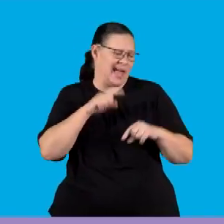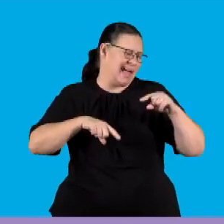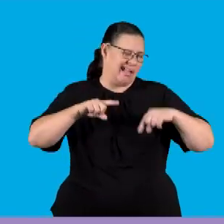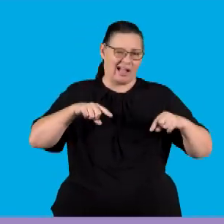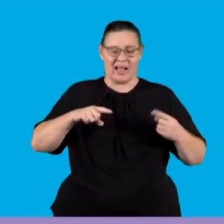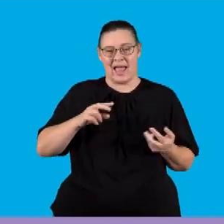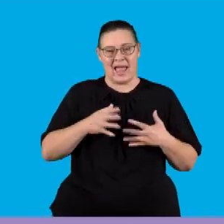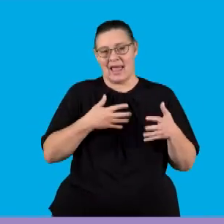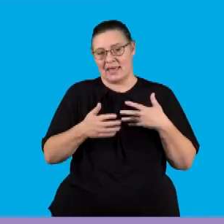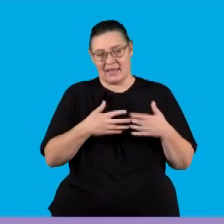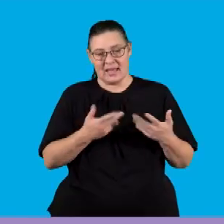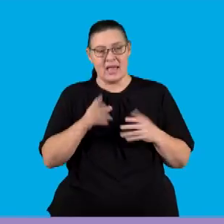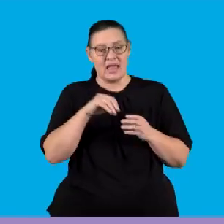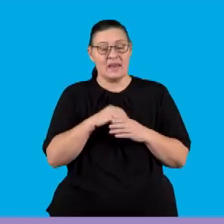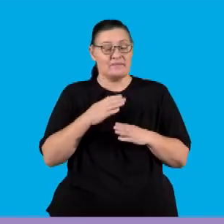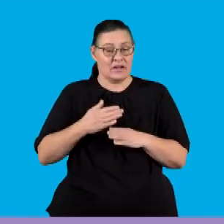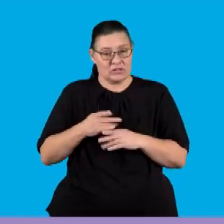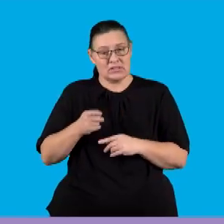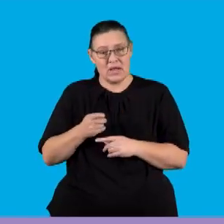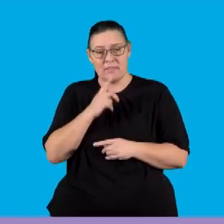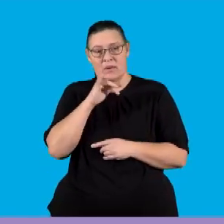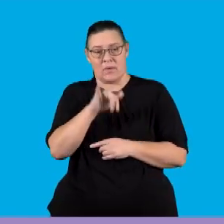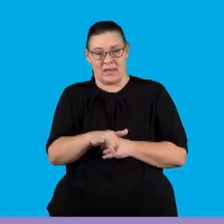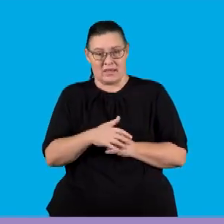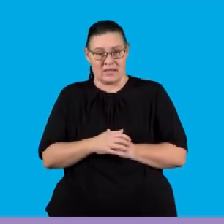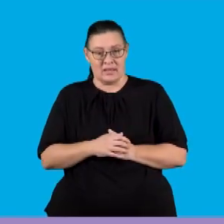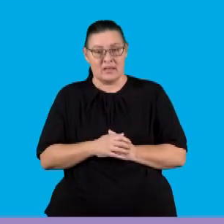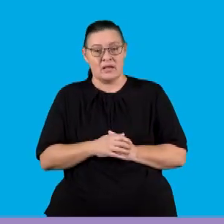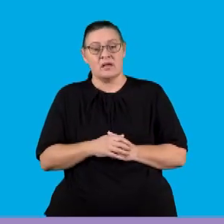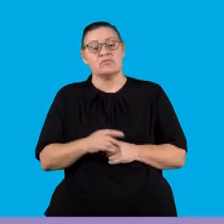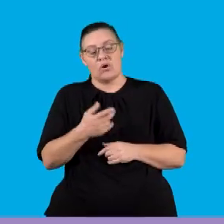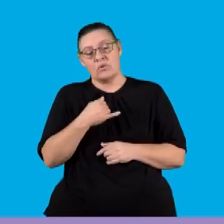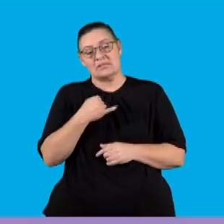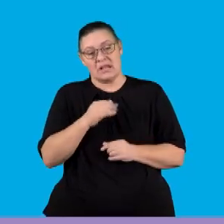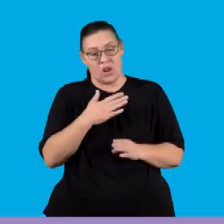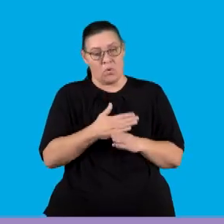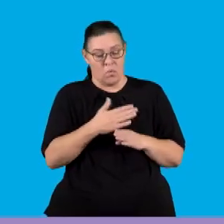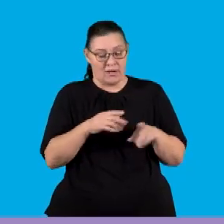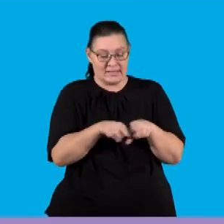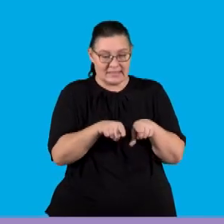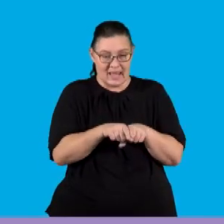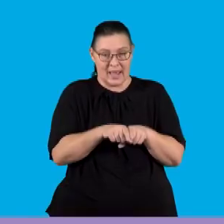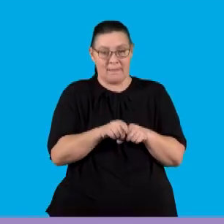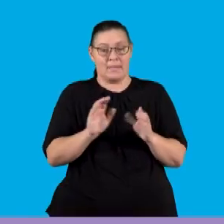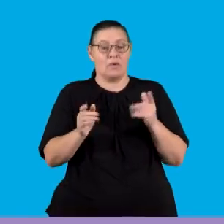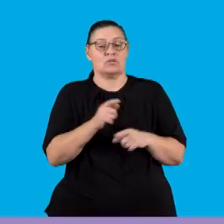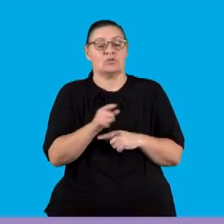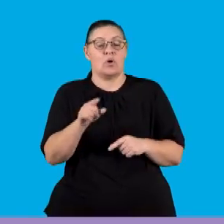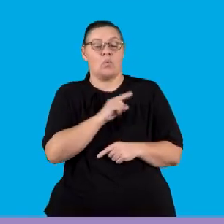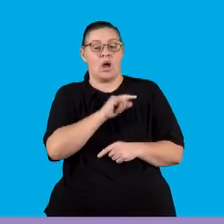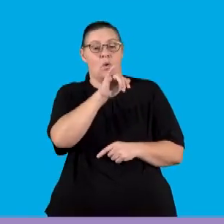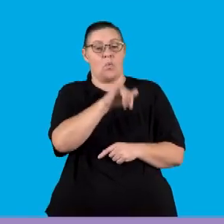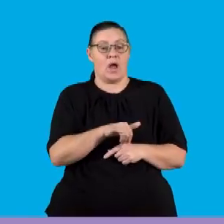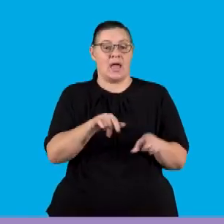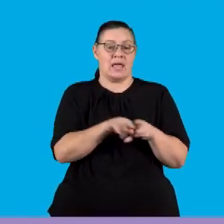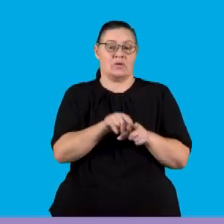any variable. In functions, it is usually a y. So we can see that we are still working with that same equation, y is equals